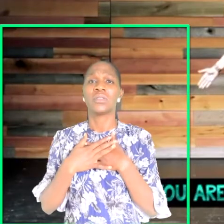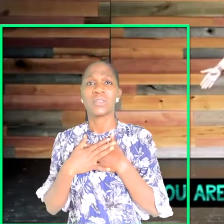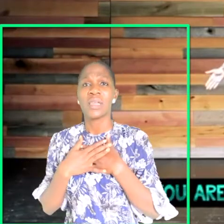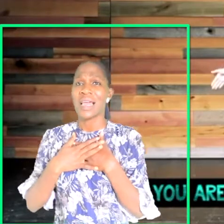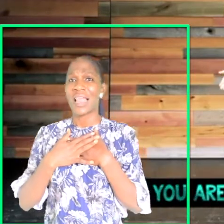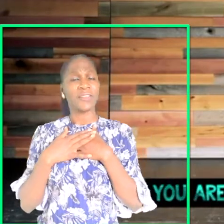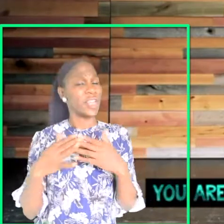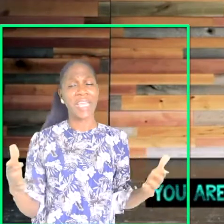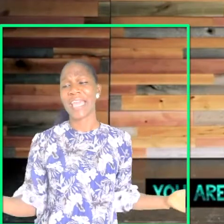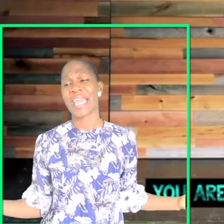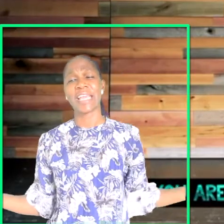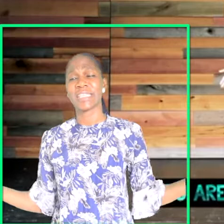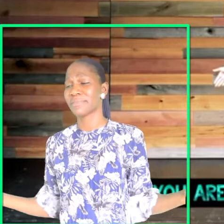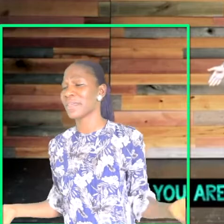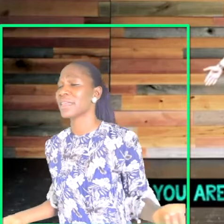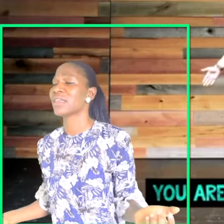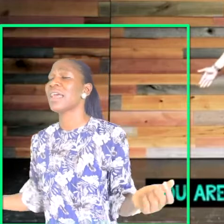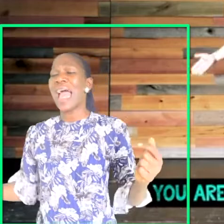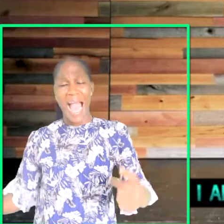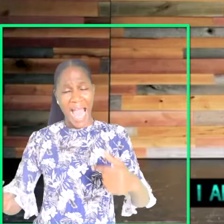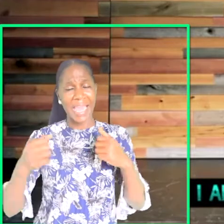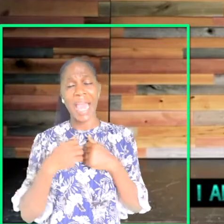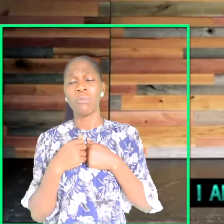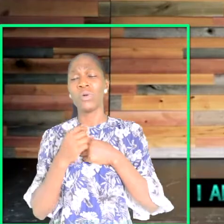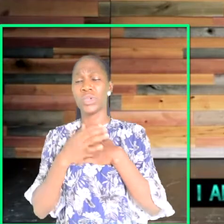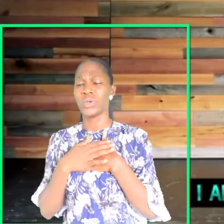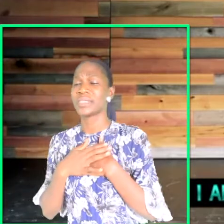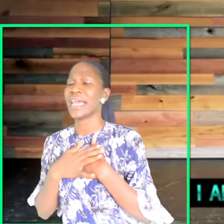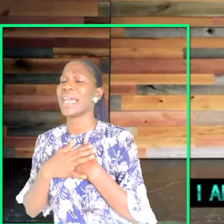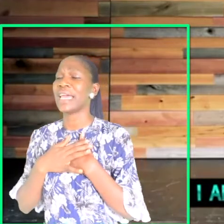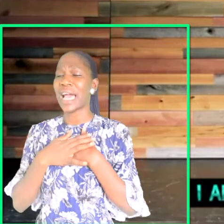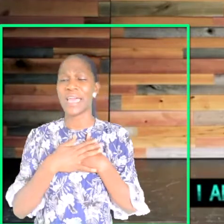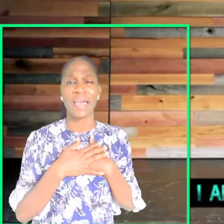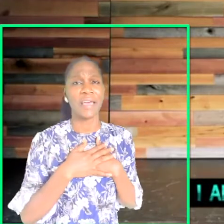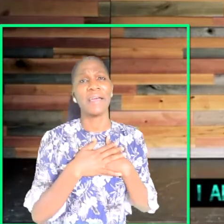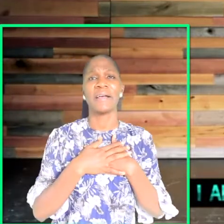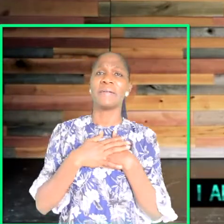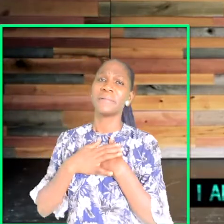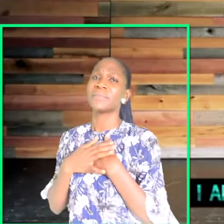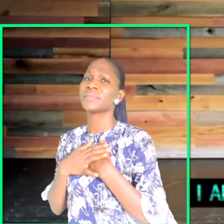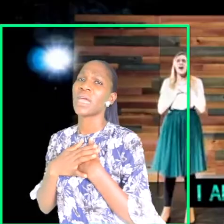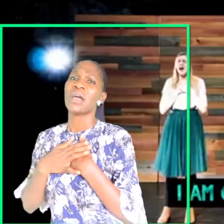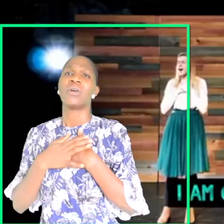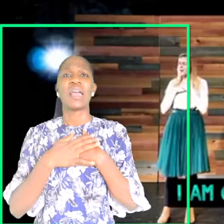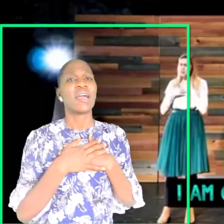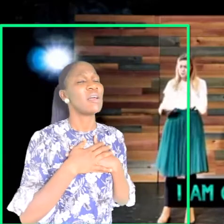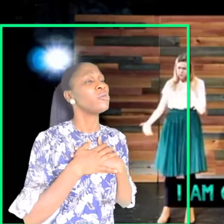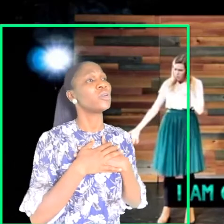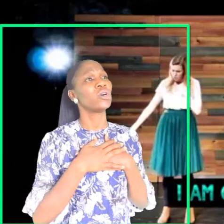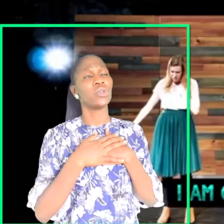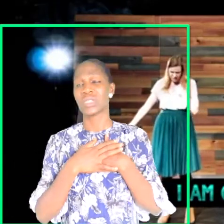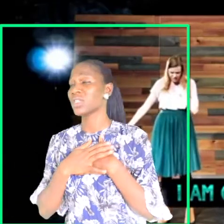for me, not against me. I am who you say I am. I